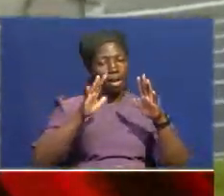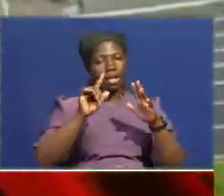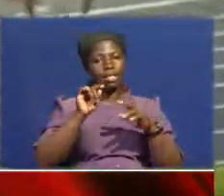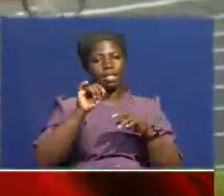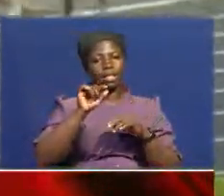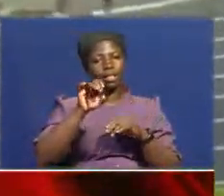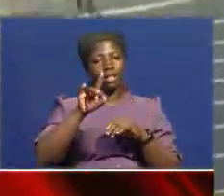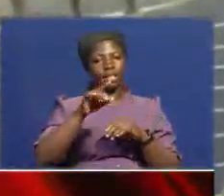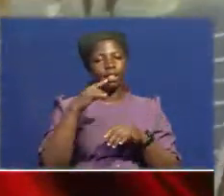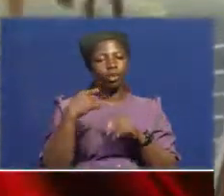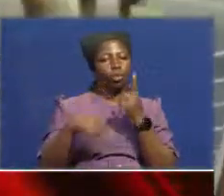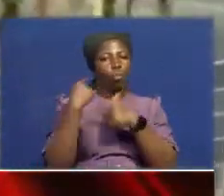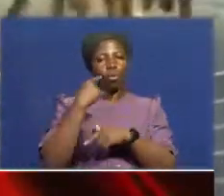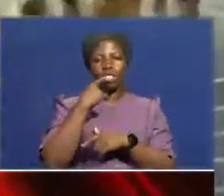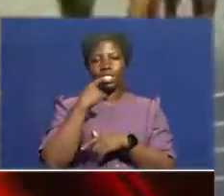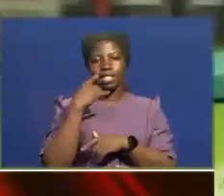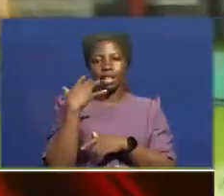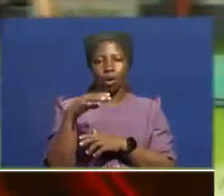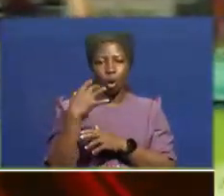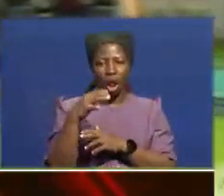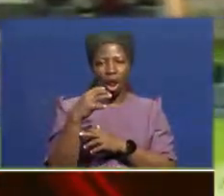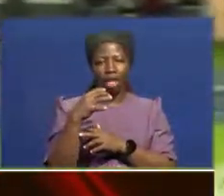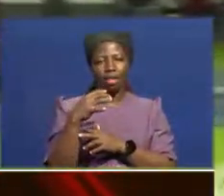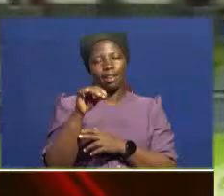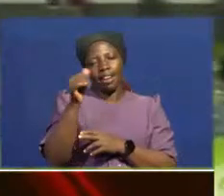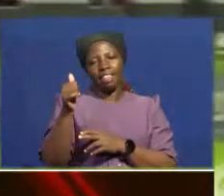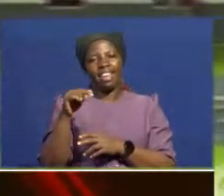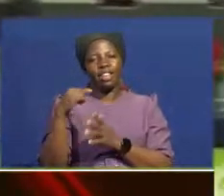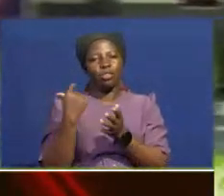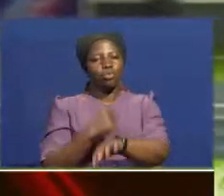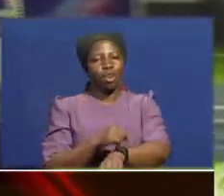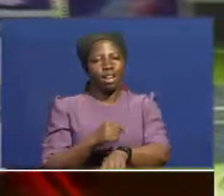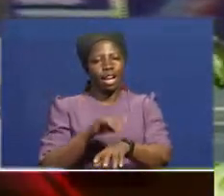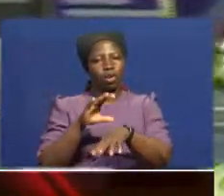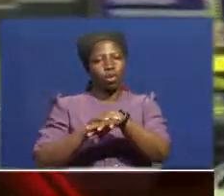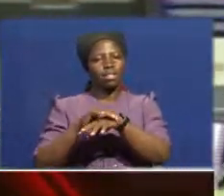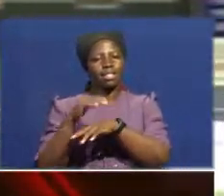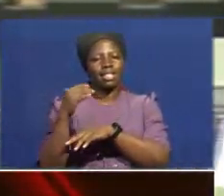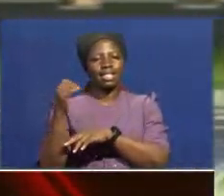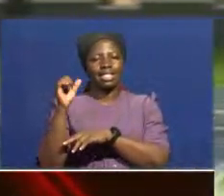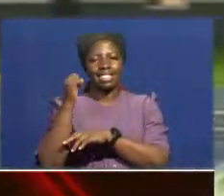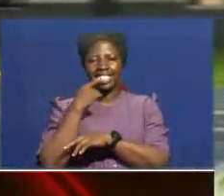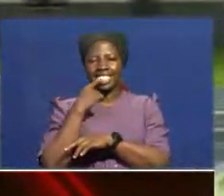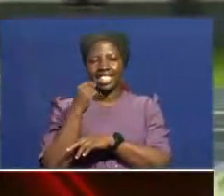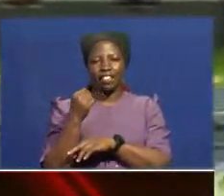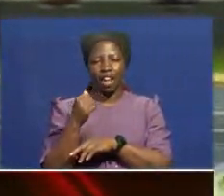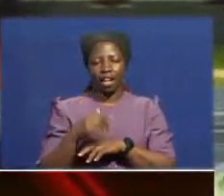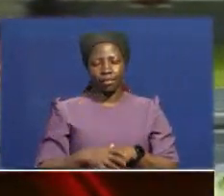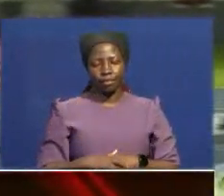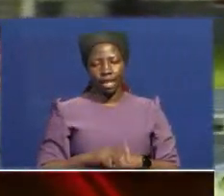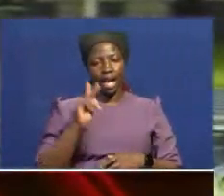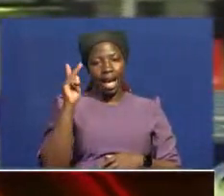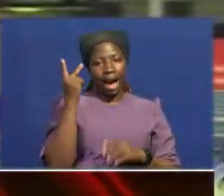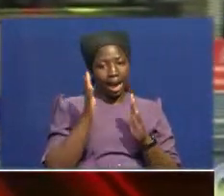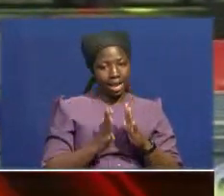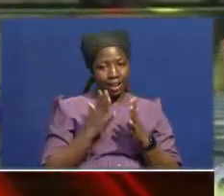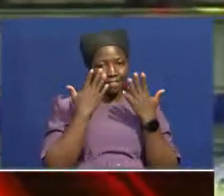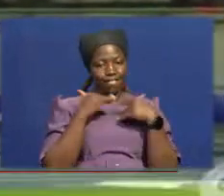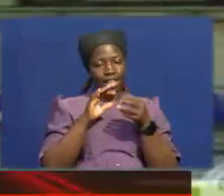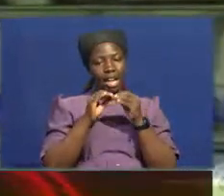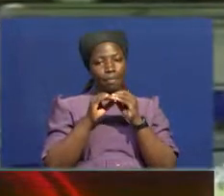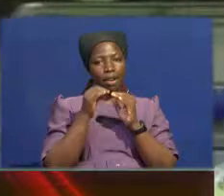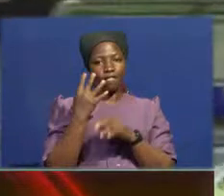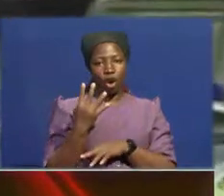won gold, while Ugandan Nakaya Lima grabbed silver. Another Kenyan, Lilian Odira, finished fourth. Evans